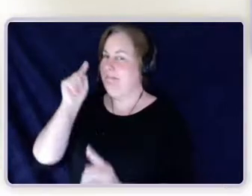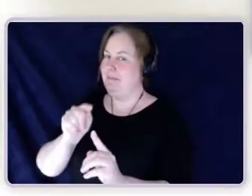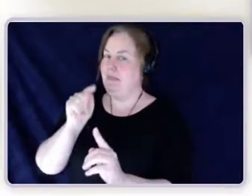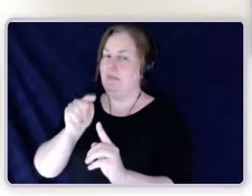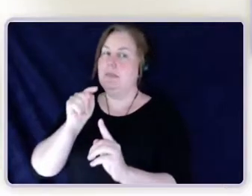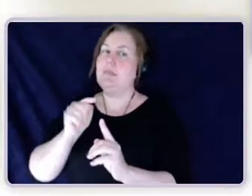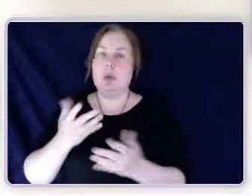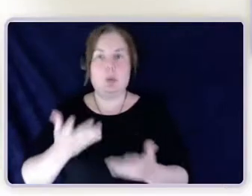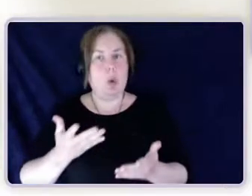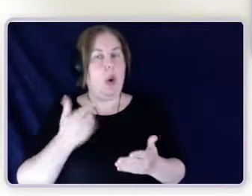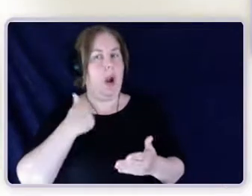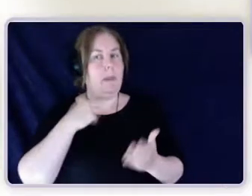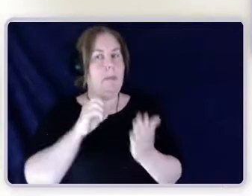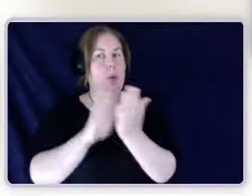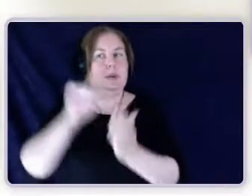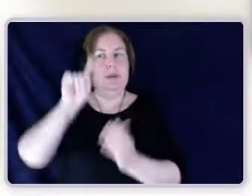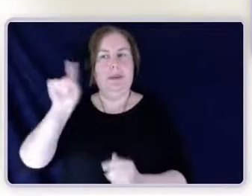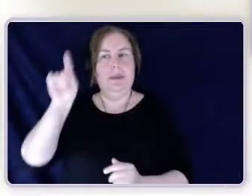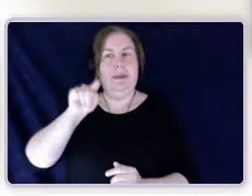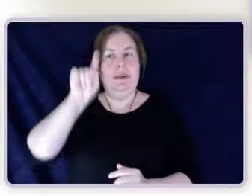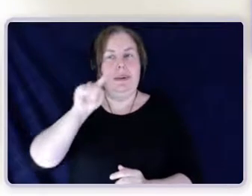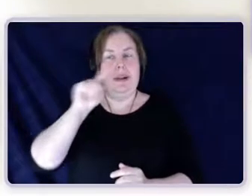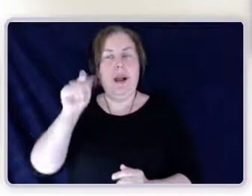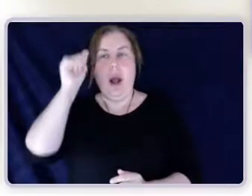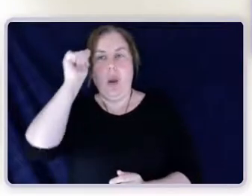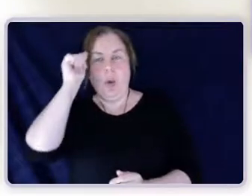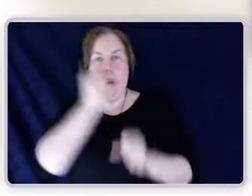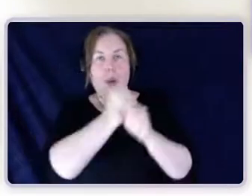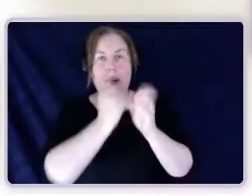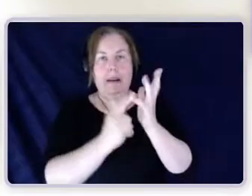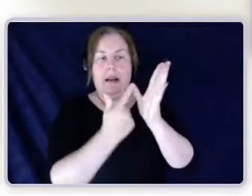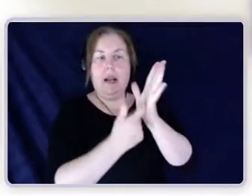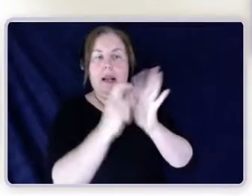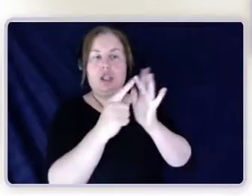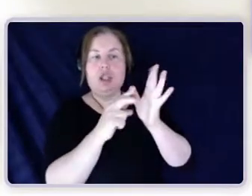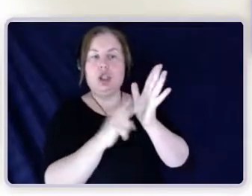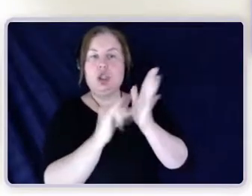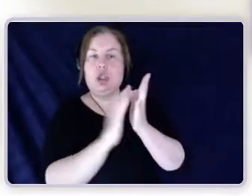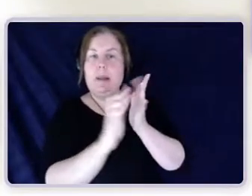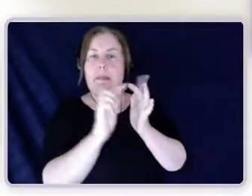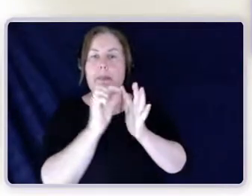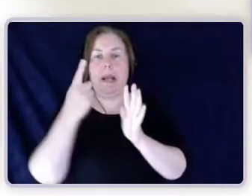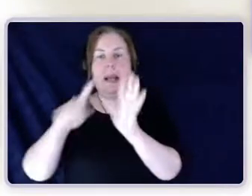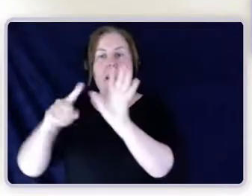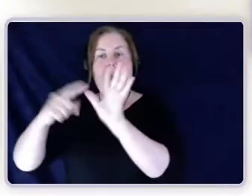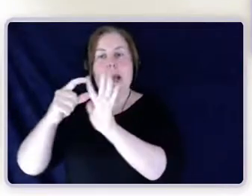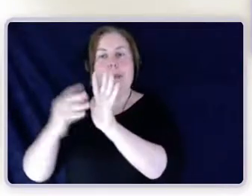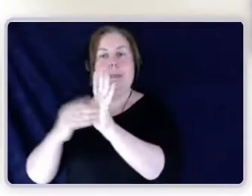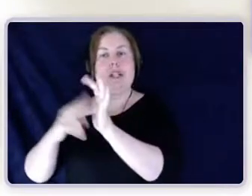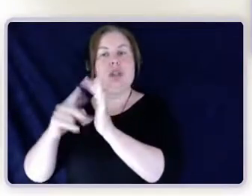So I've put an asterisk there to say that even though guardianship and administration only applies to legal